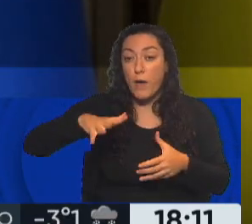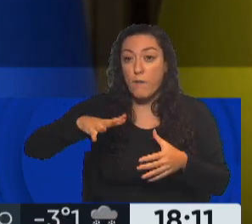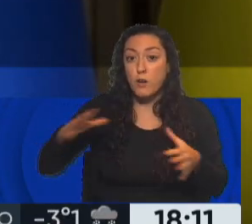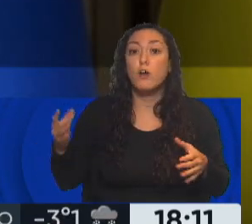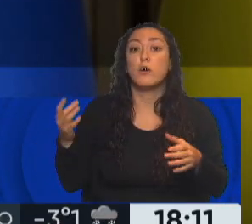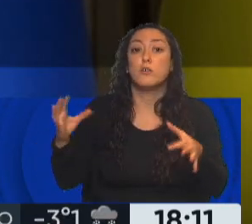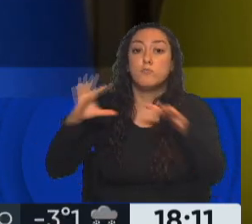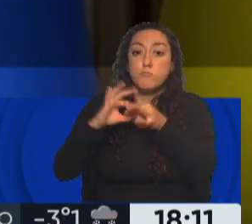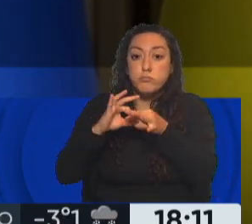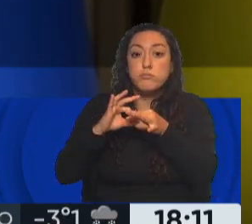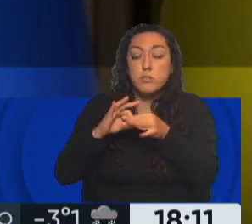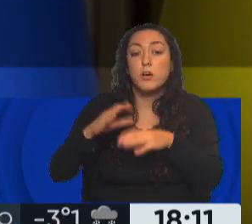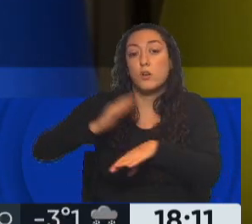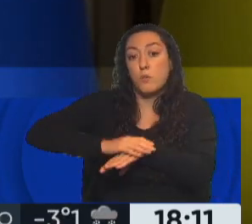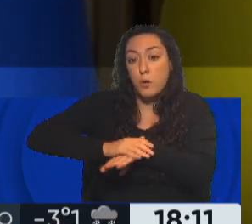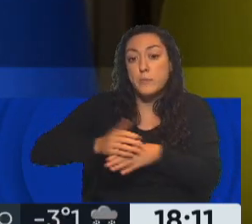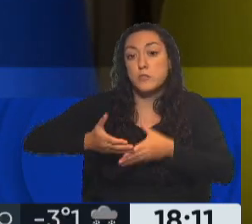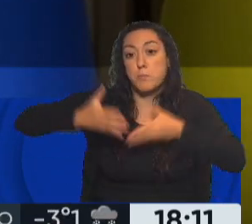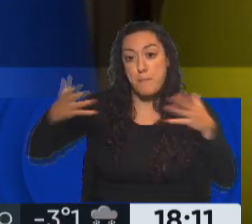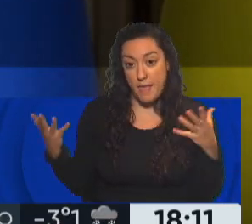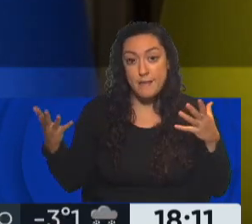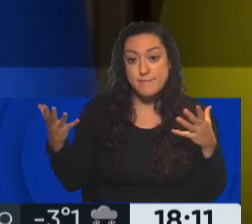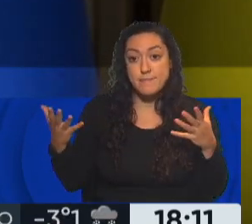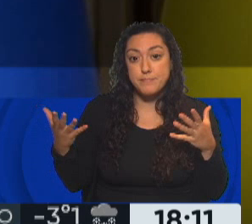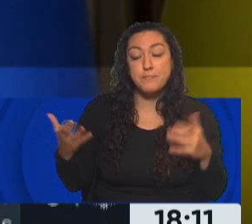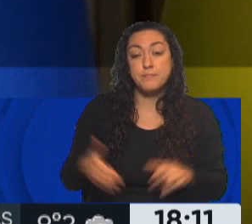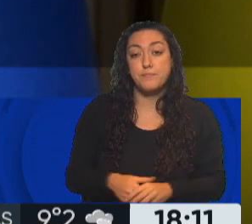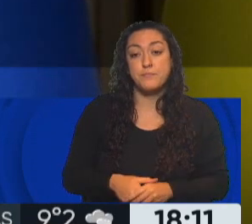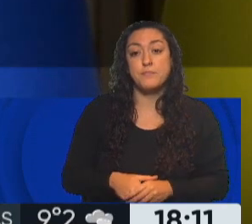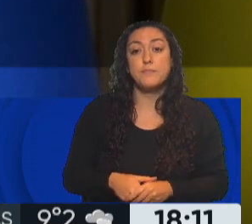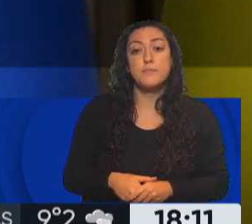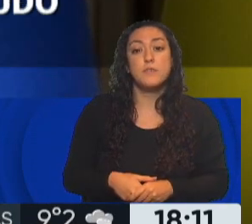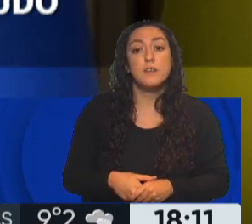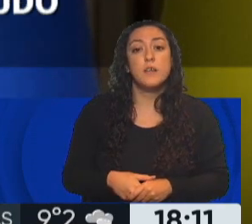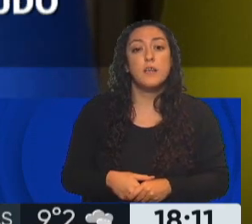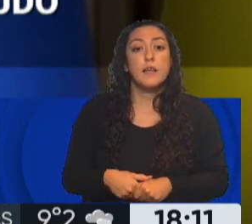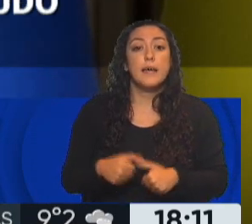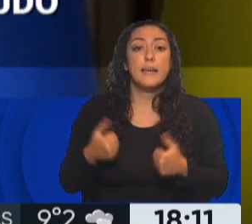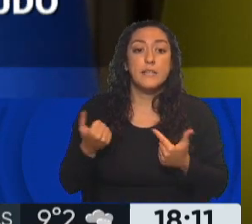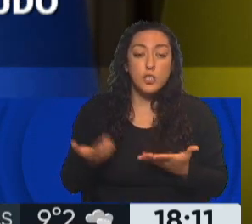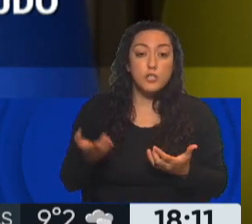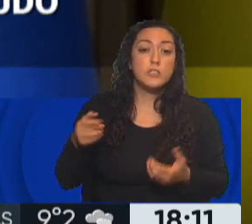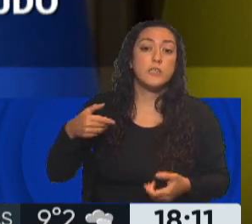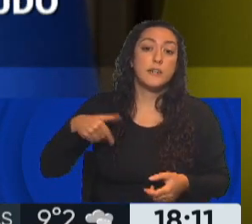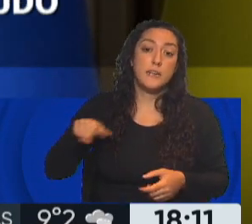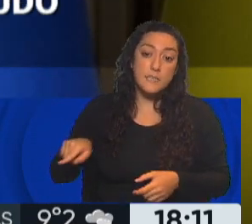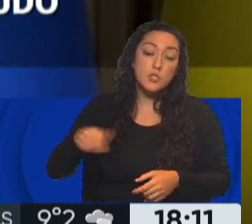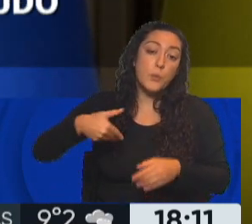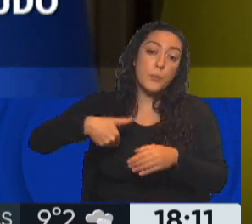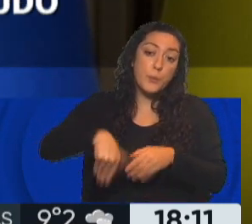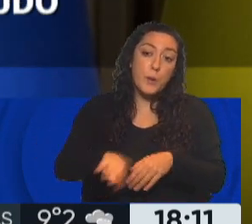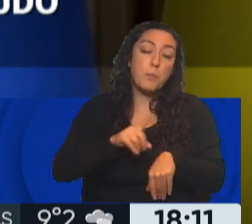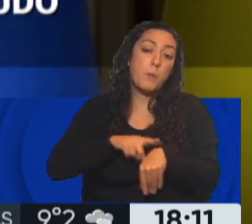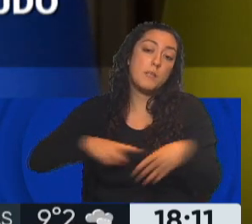through a partnership with the government and the people of Ukraine, that it will provide, once this conflict